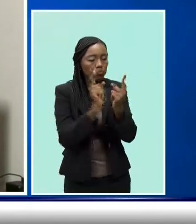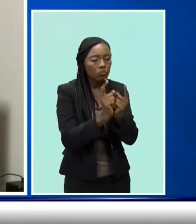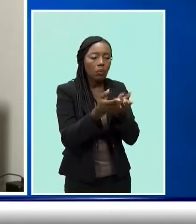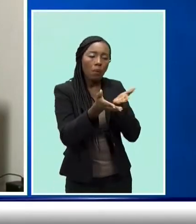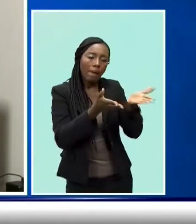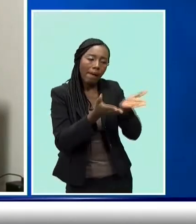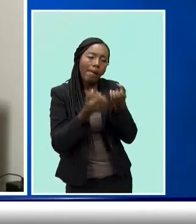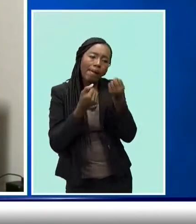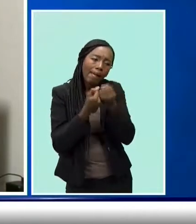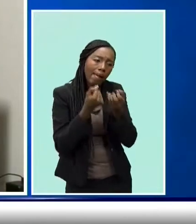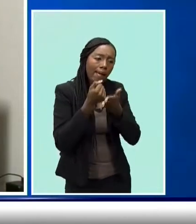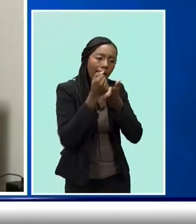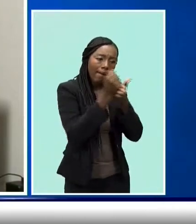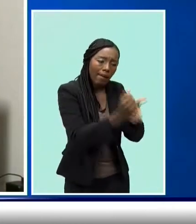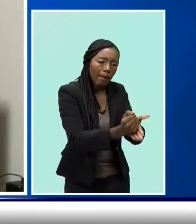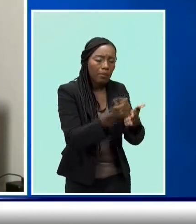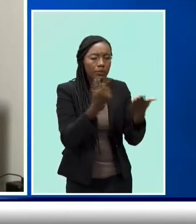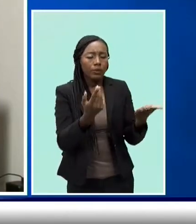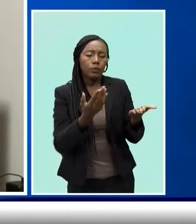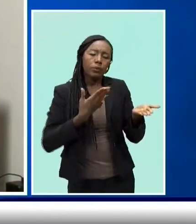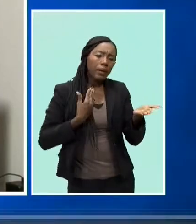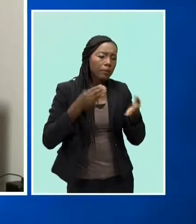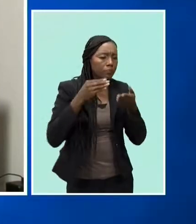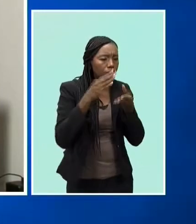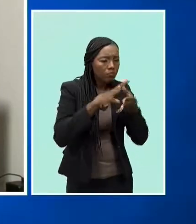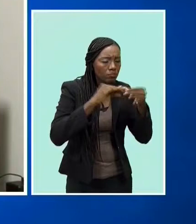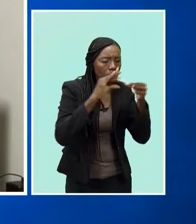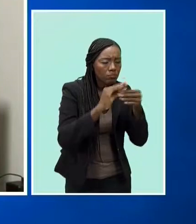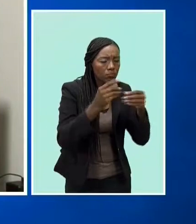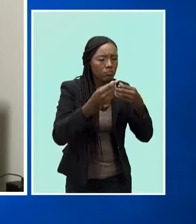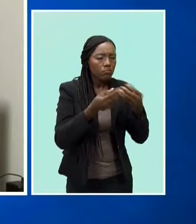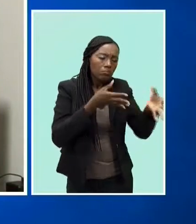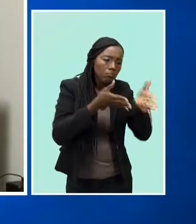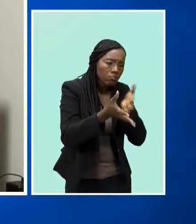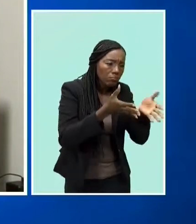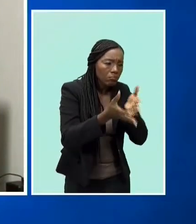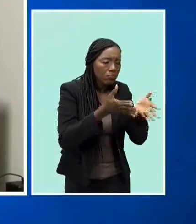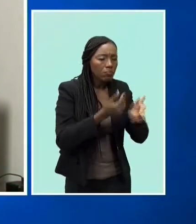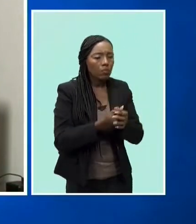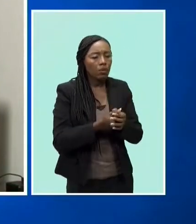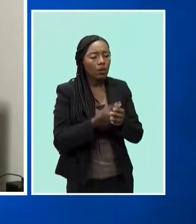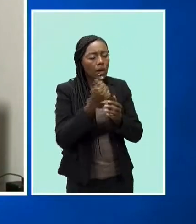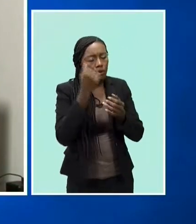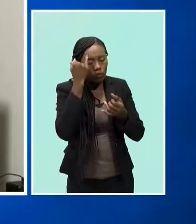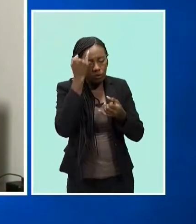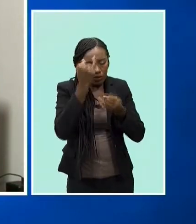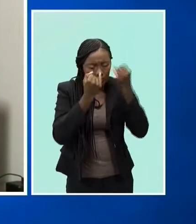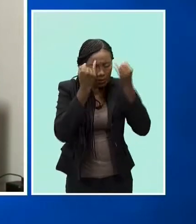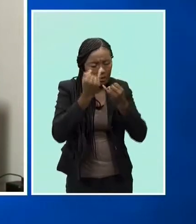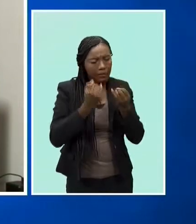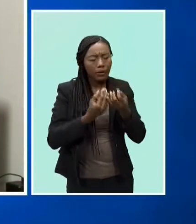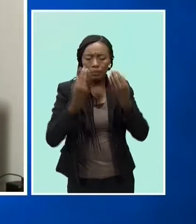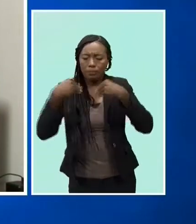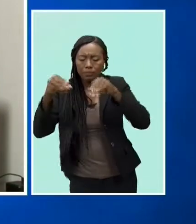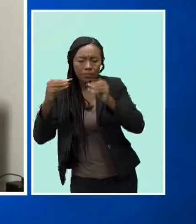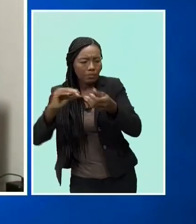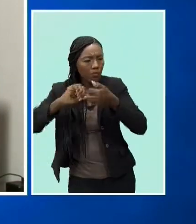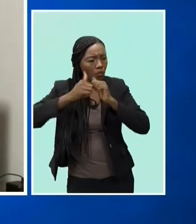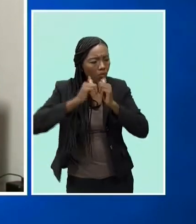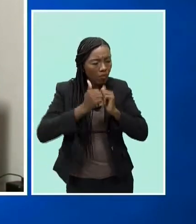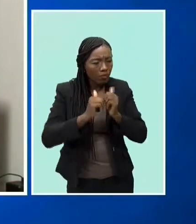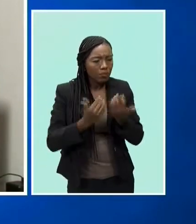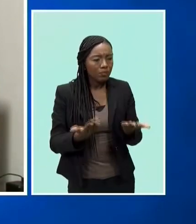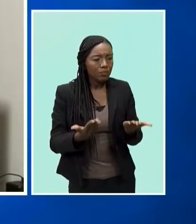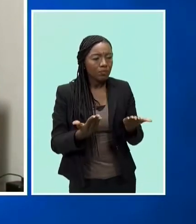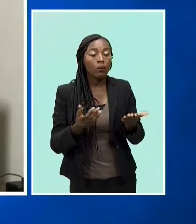to provide consulting services and mentoring to be able to take that idea to market. In addition to